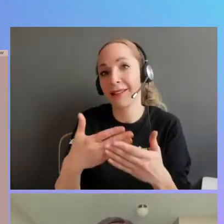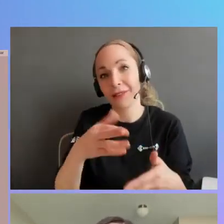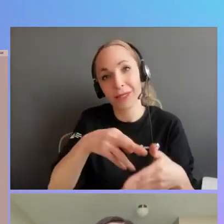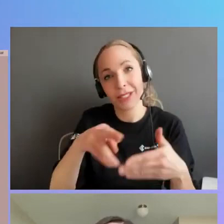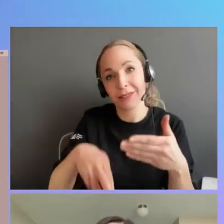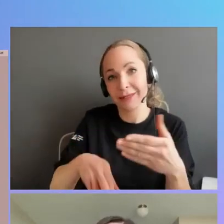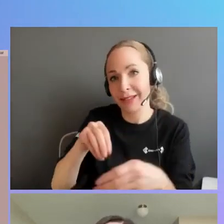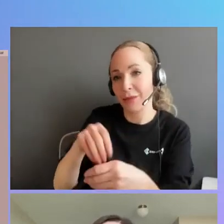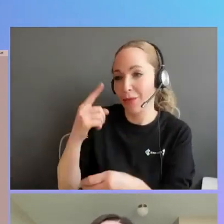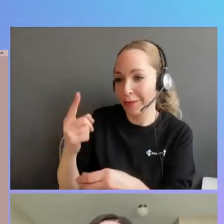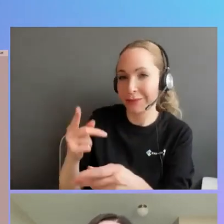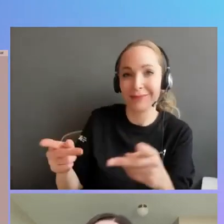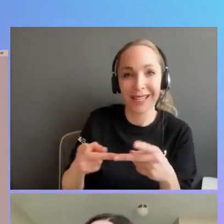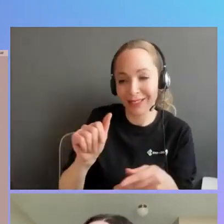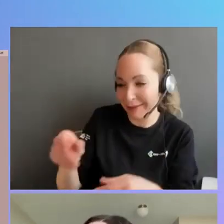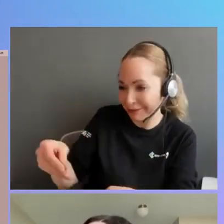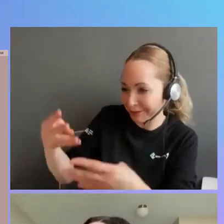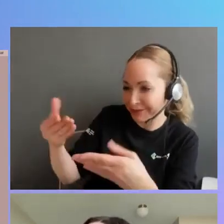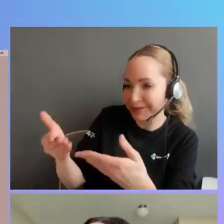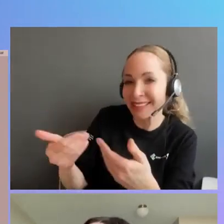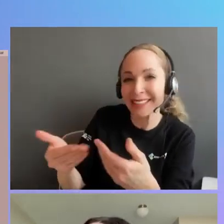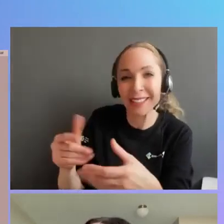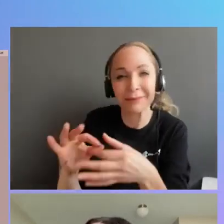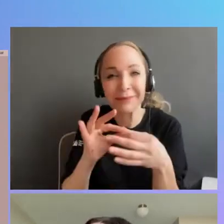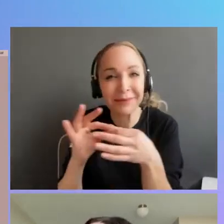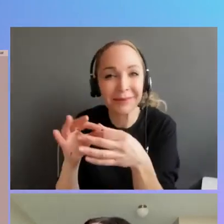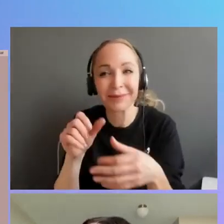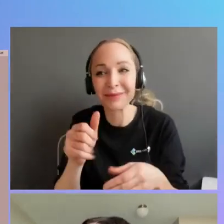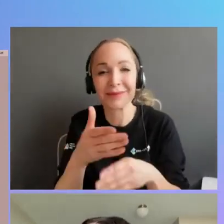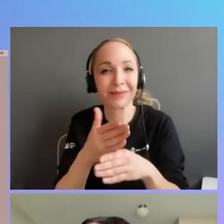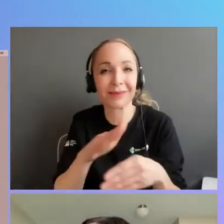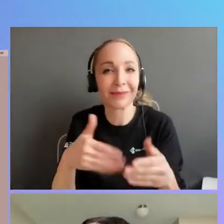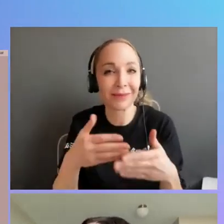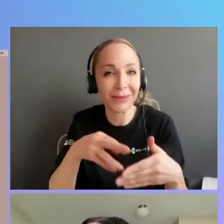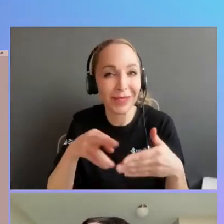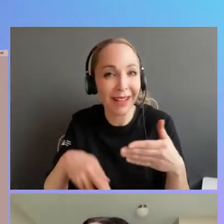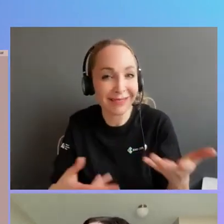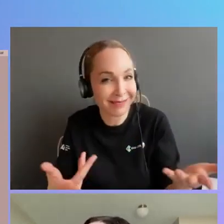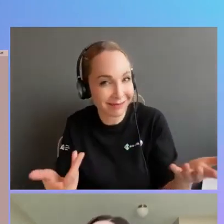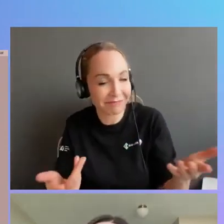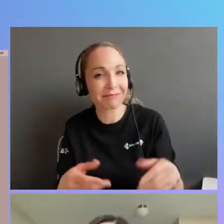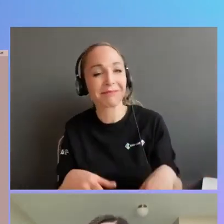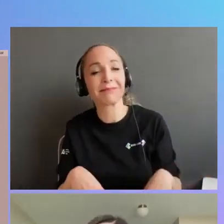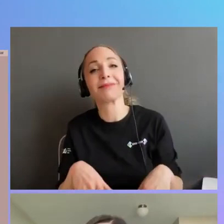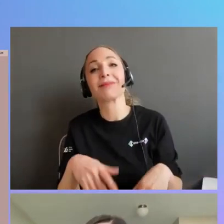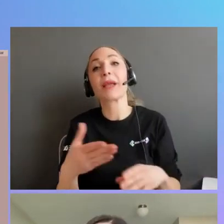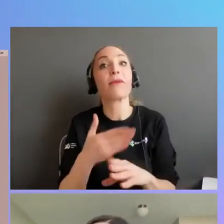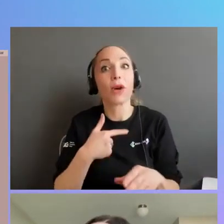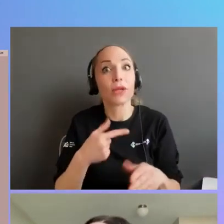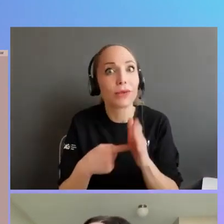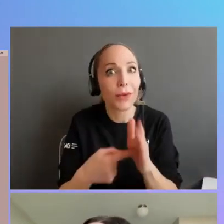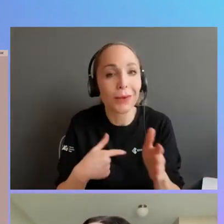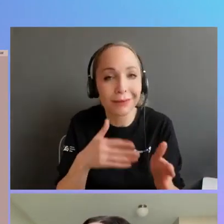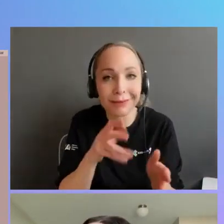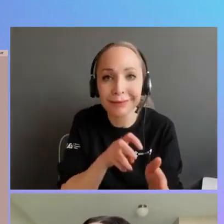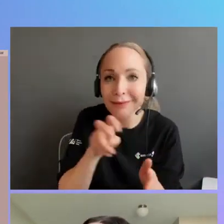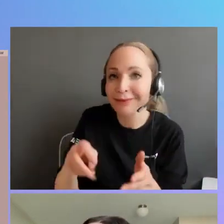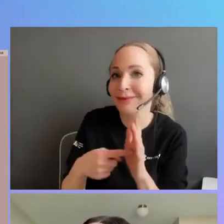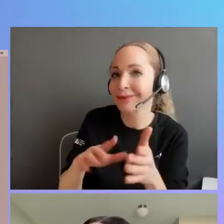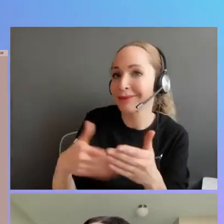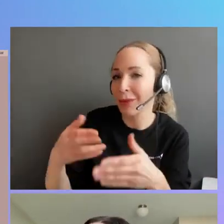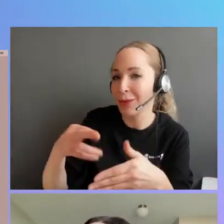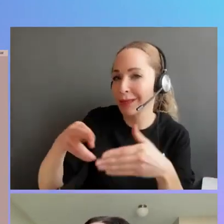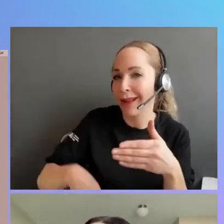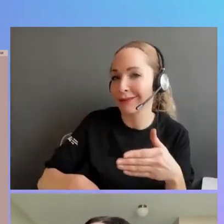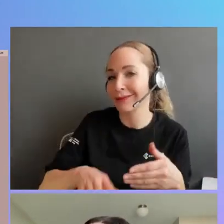centralized in one location, so you can easily collaborate and share those results. But before I show you, I'll hop over and show you what the results look like.